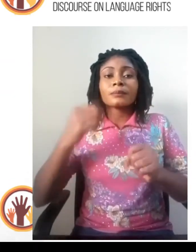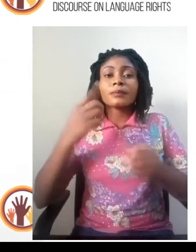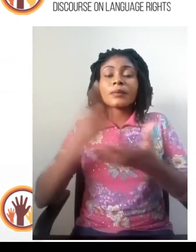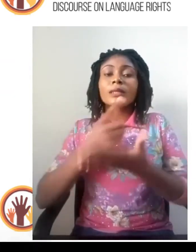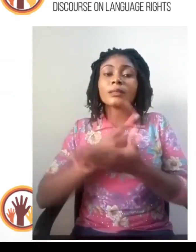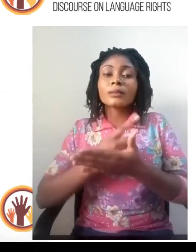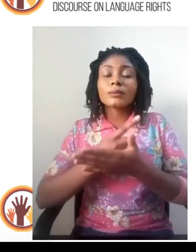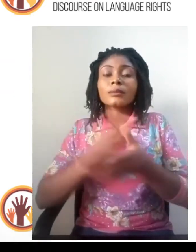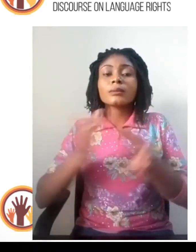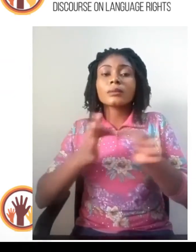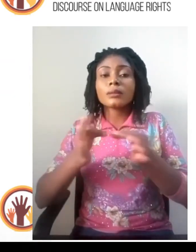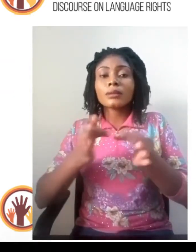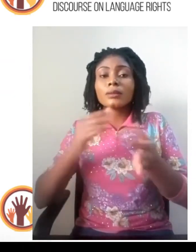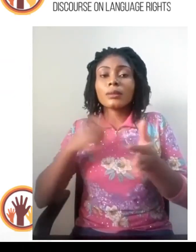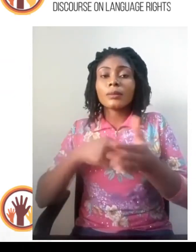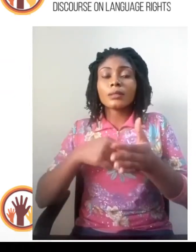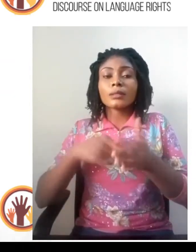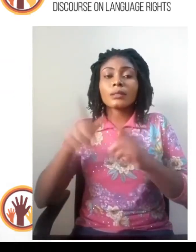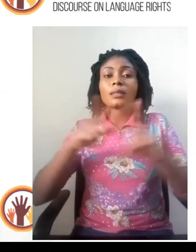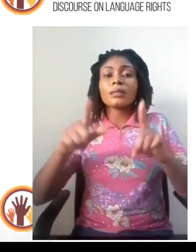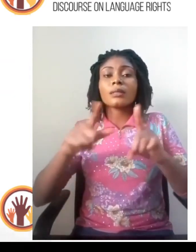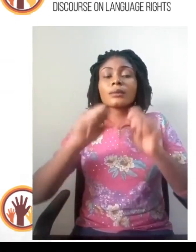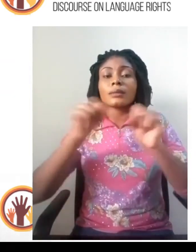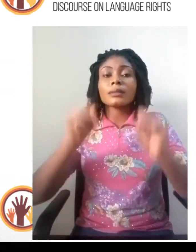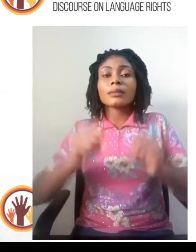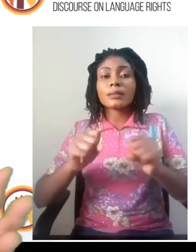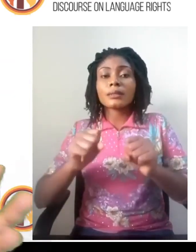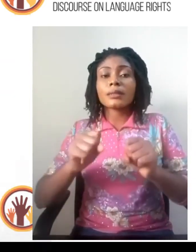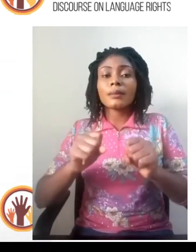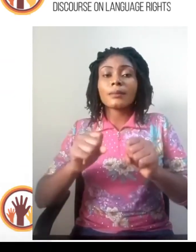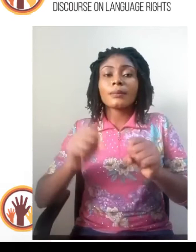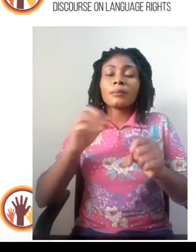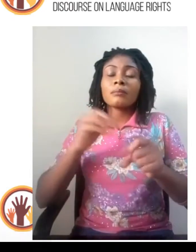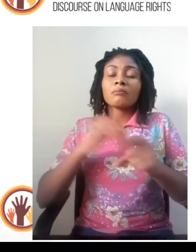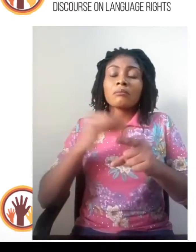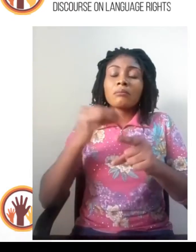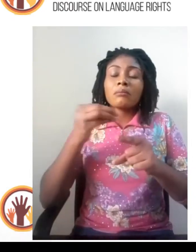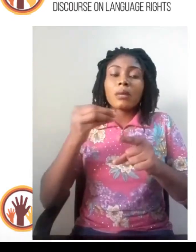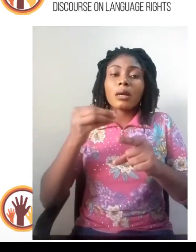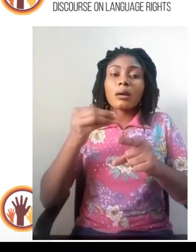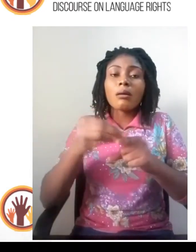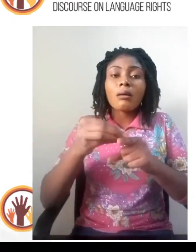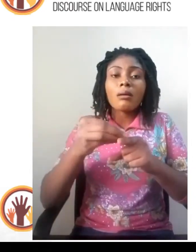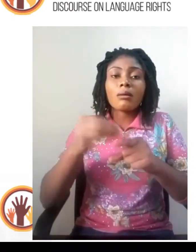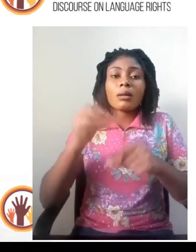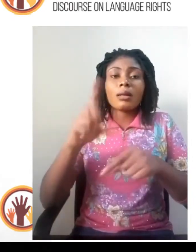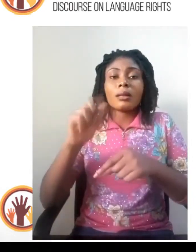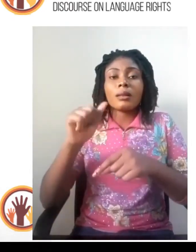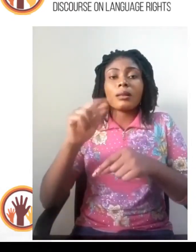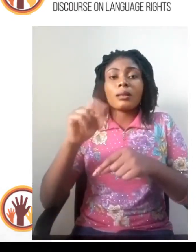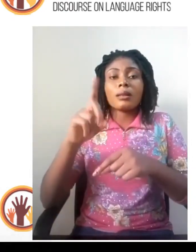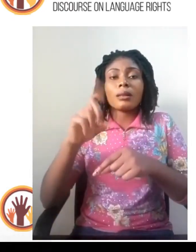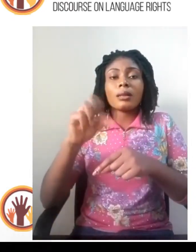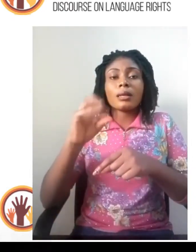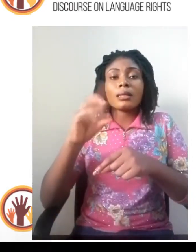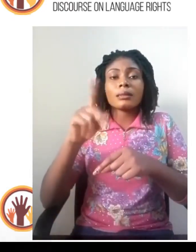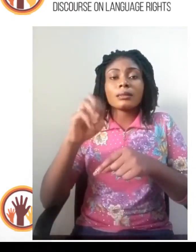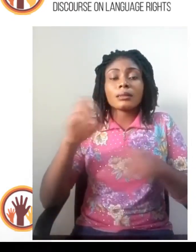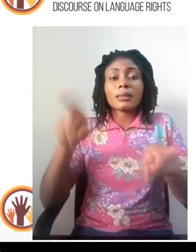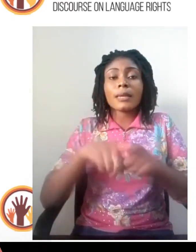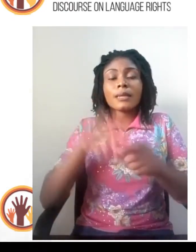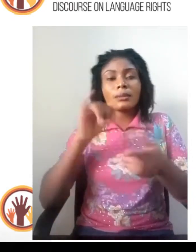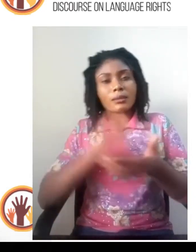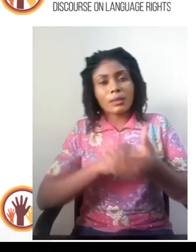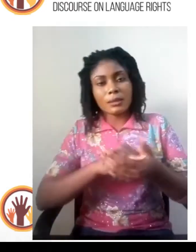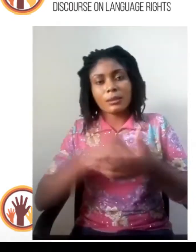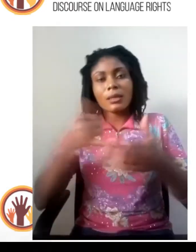language landscape of African deaf communities as that has different layers: the natural, the